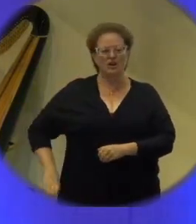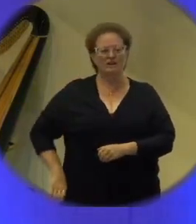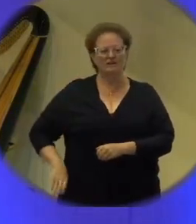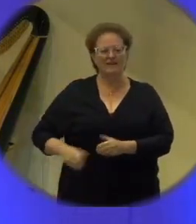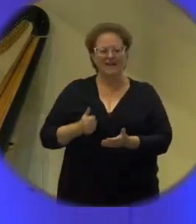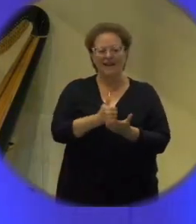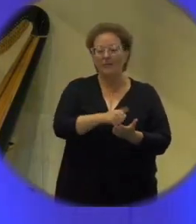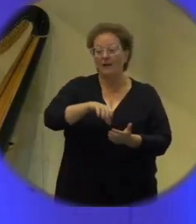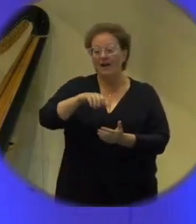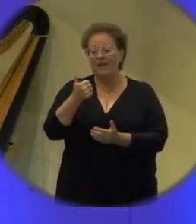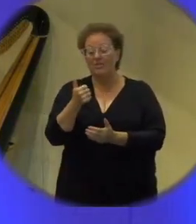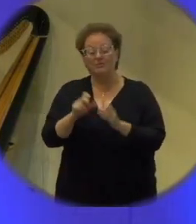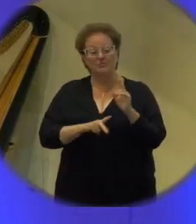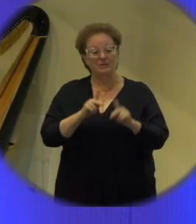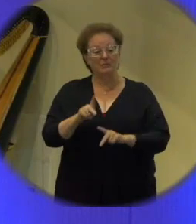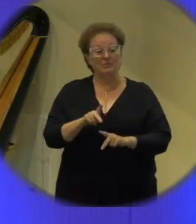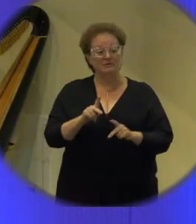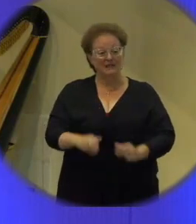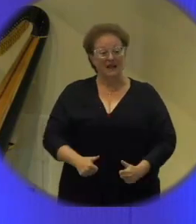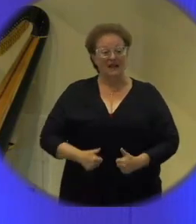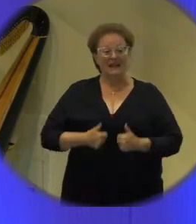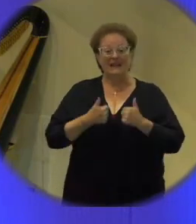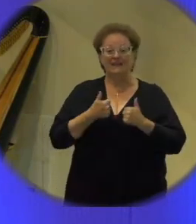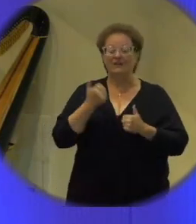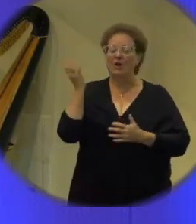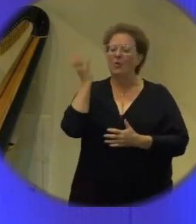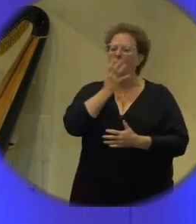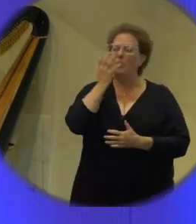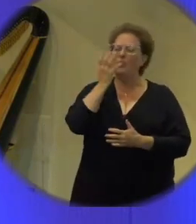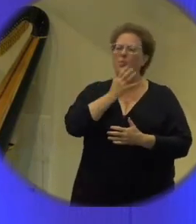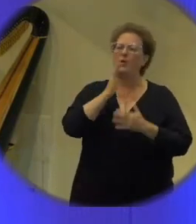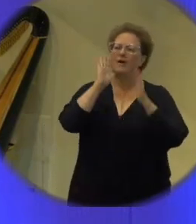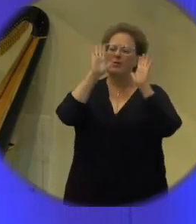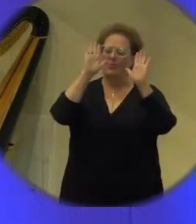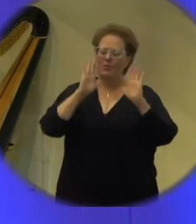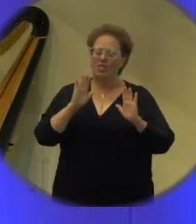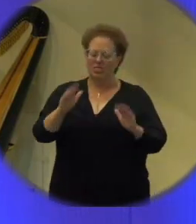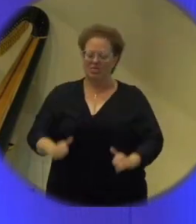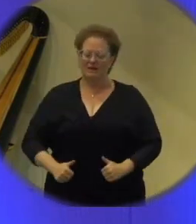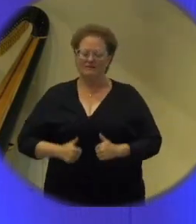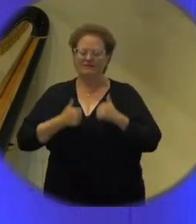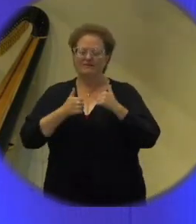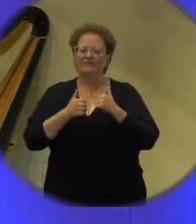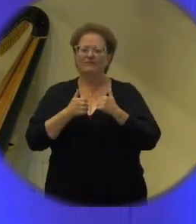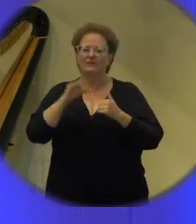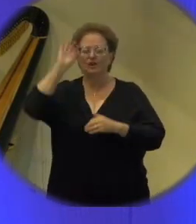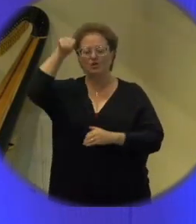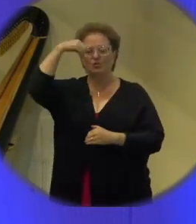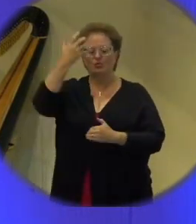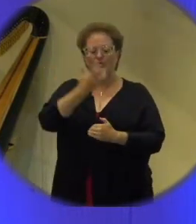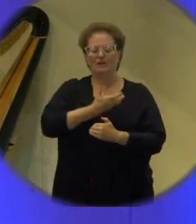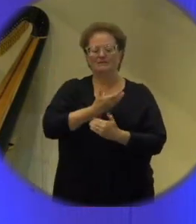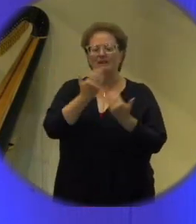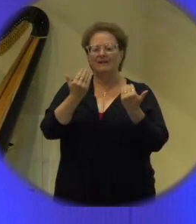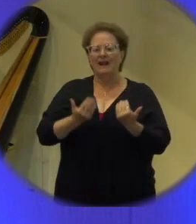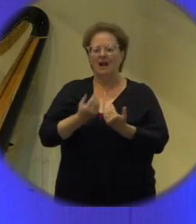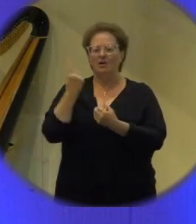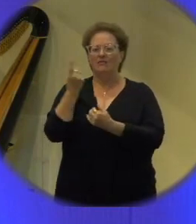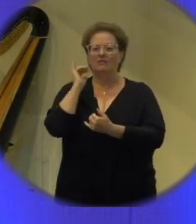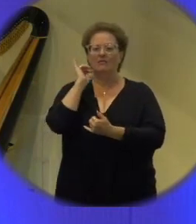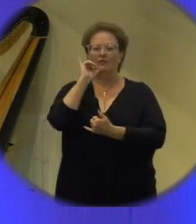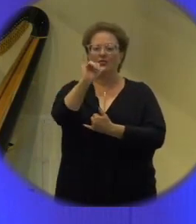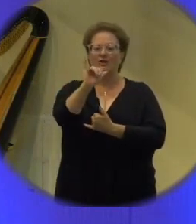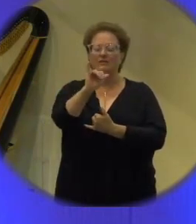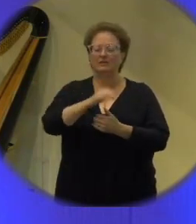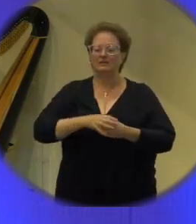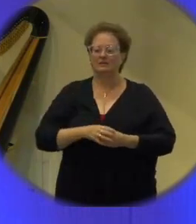to whatever happens because you get to live the abundant, forgiven, graced life now and forever. May God overwhelm you with